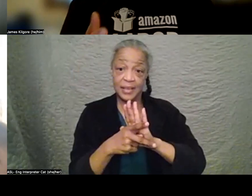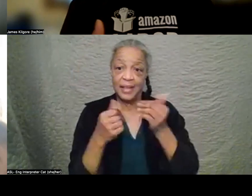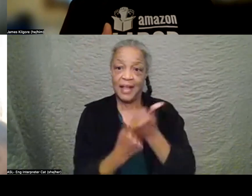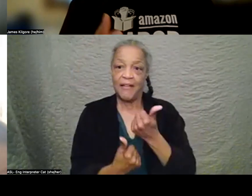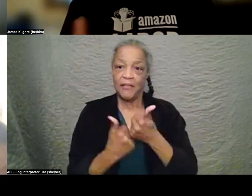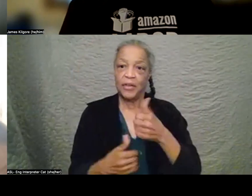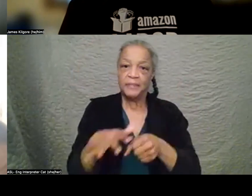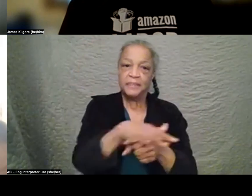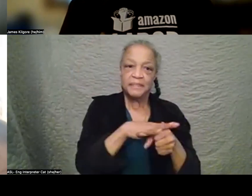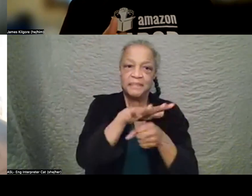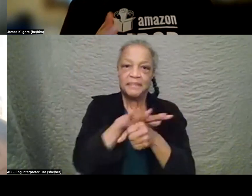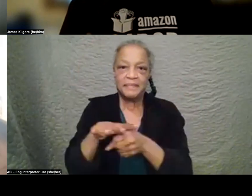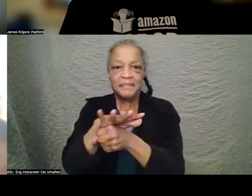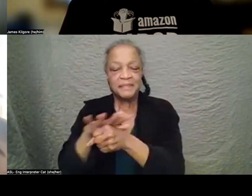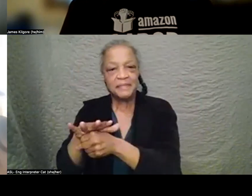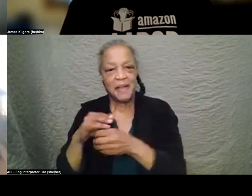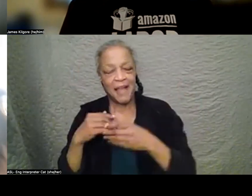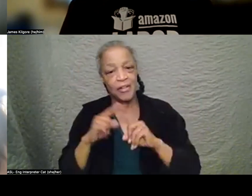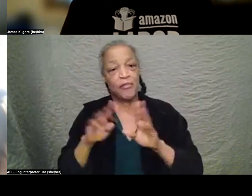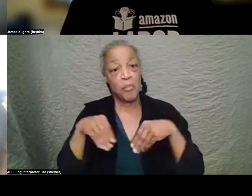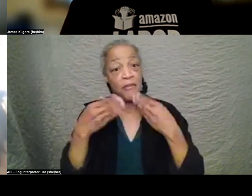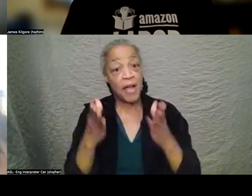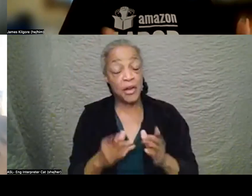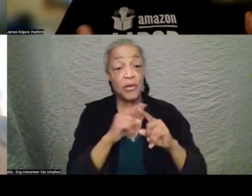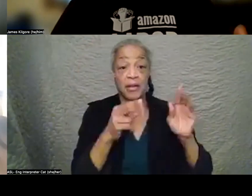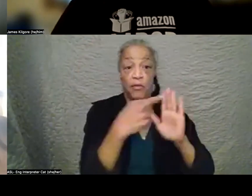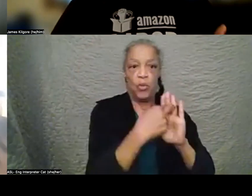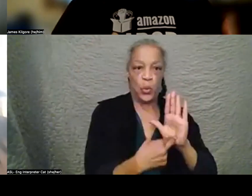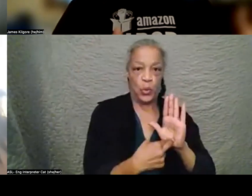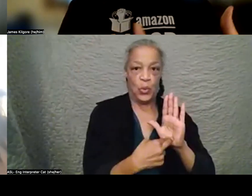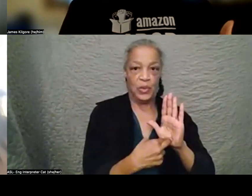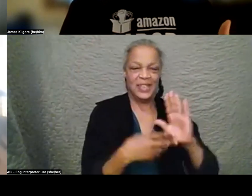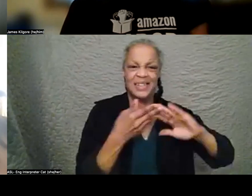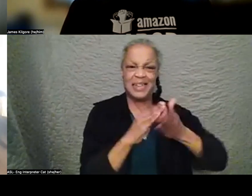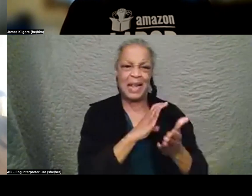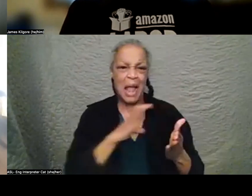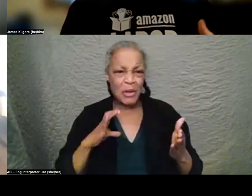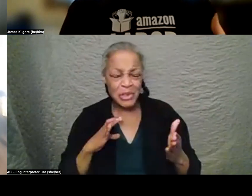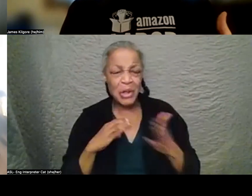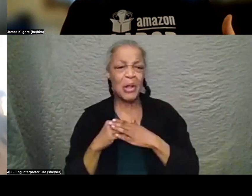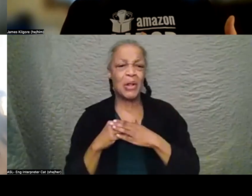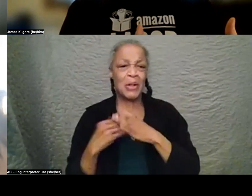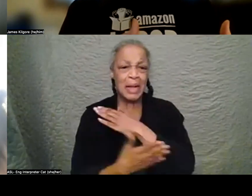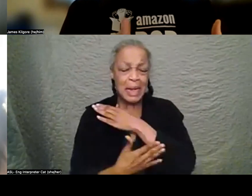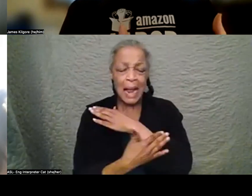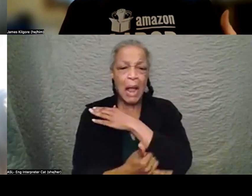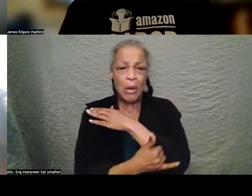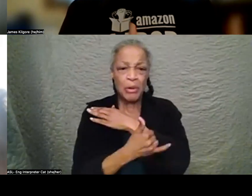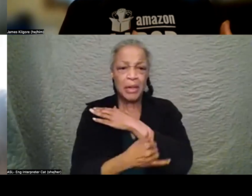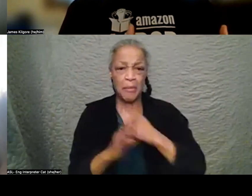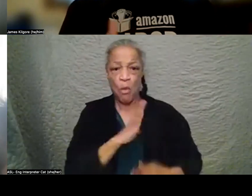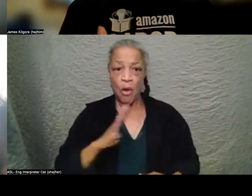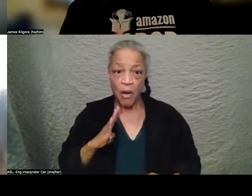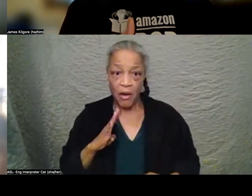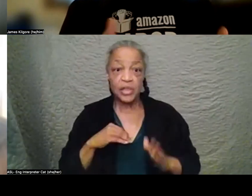a different provider, a different set of rules, and it's city councils or county boards, or in some cases,